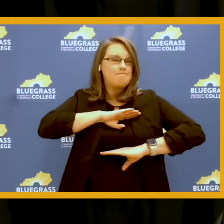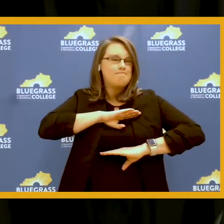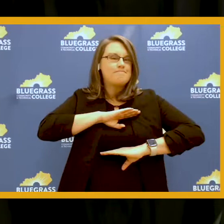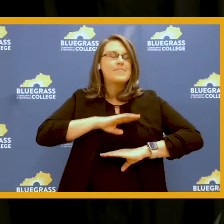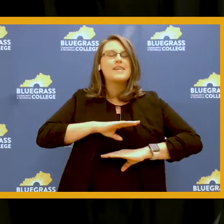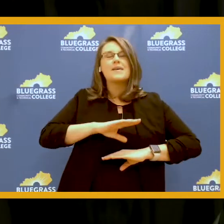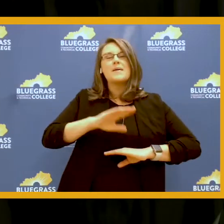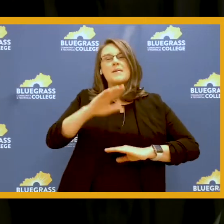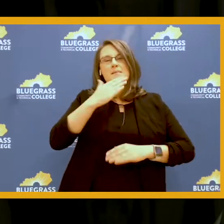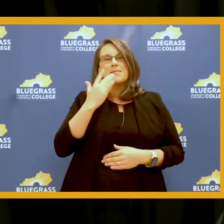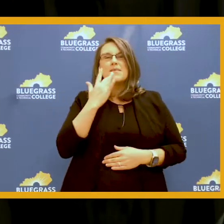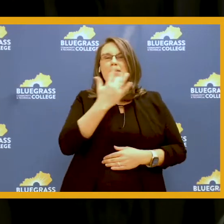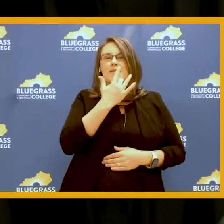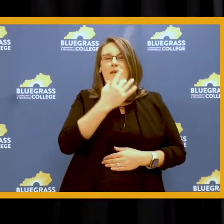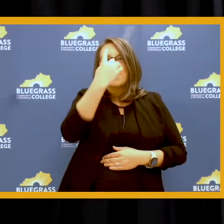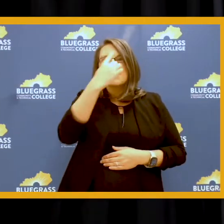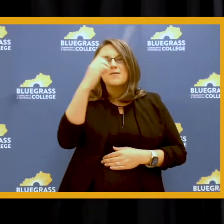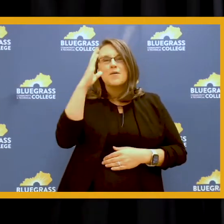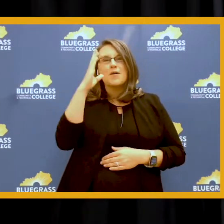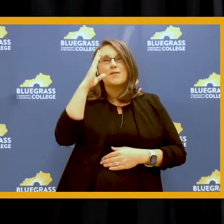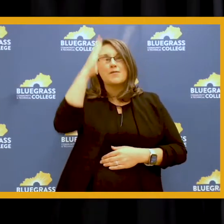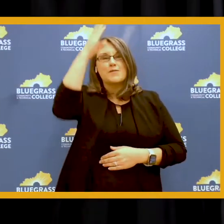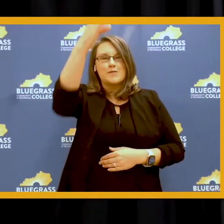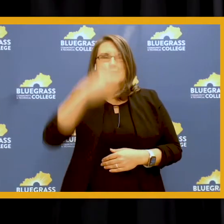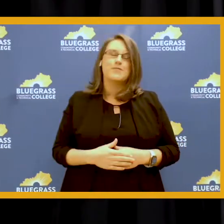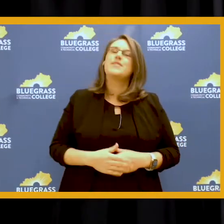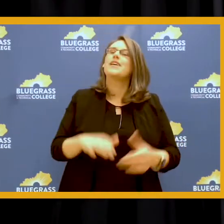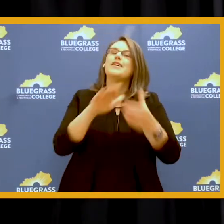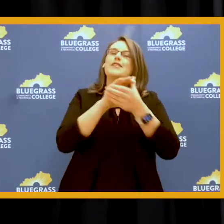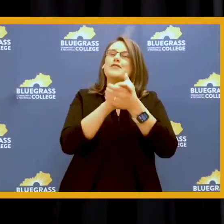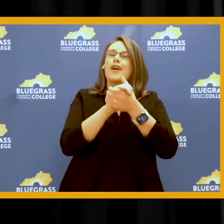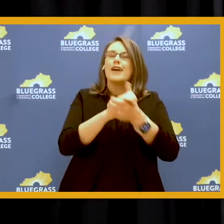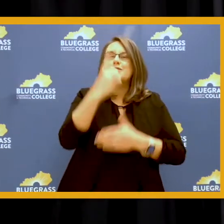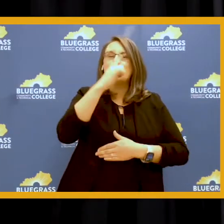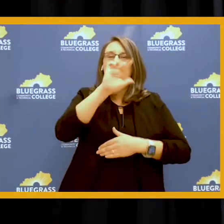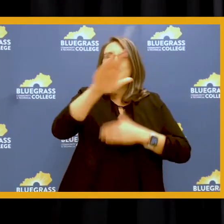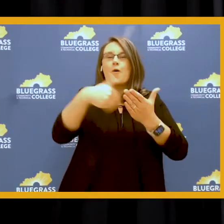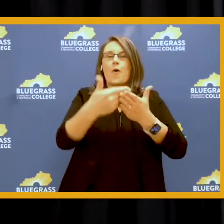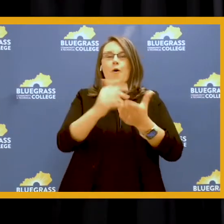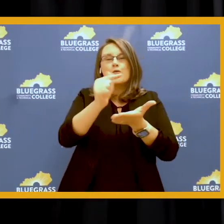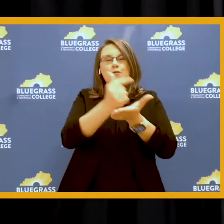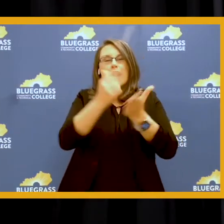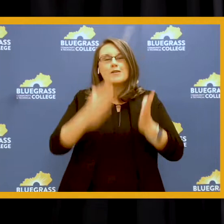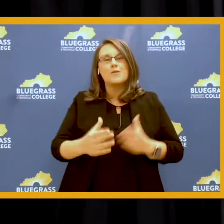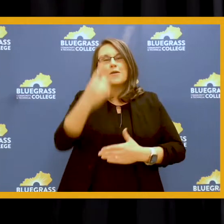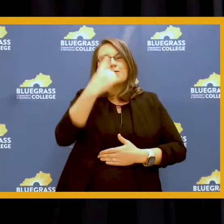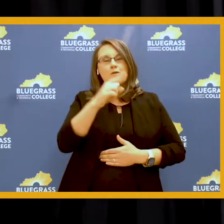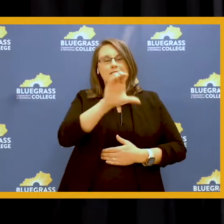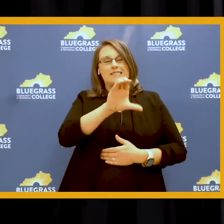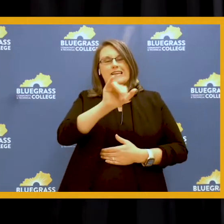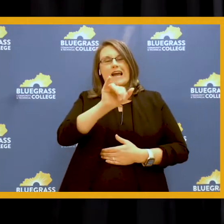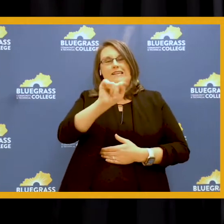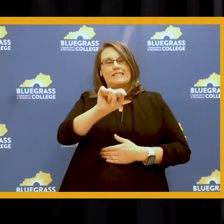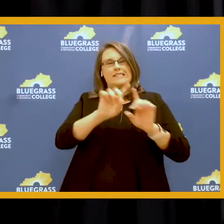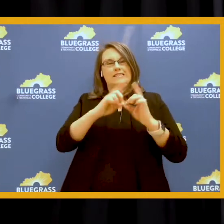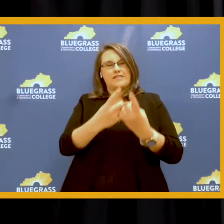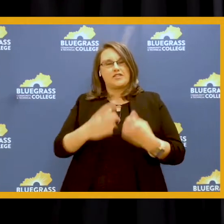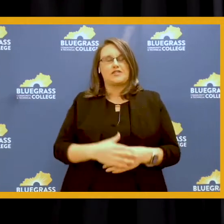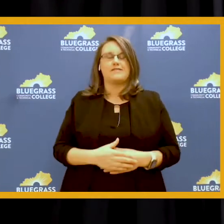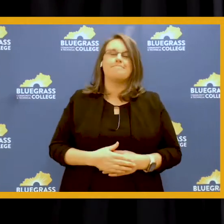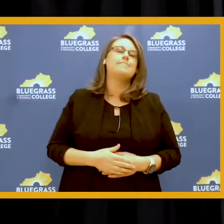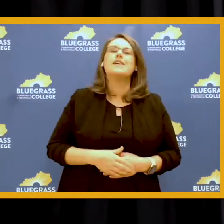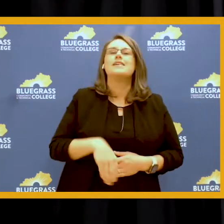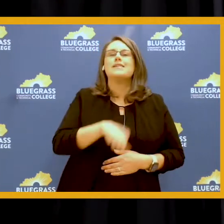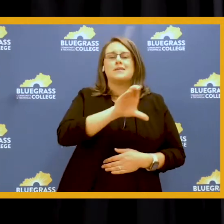Best wishes for a bright future. Congratulations to all the graduates in the Business Computers and Information Systems Division,